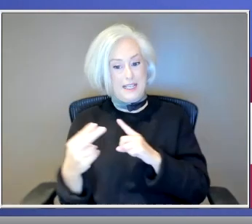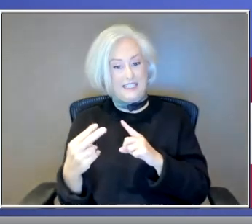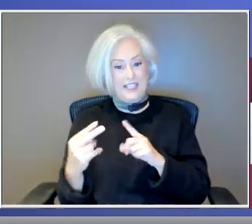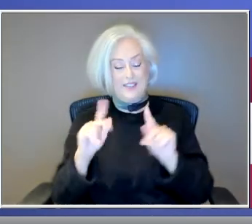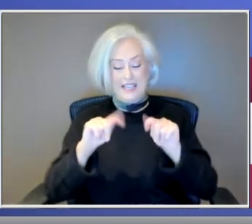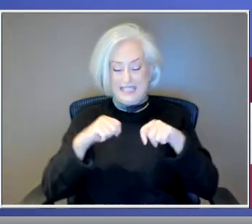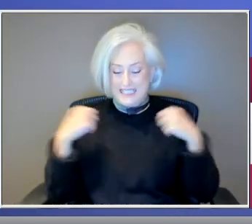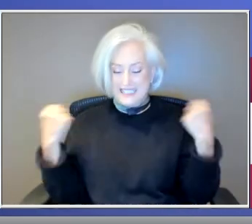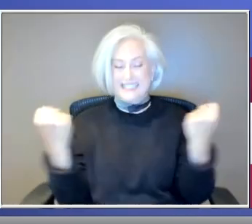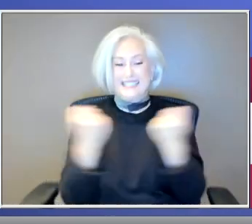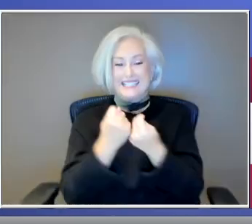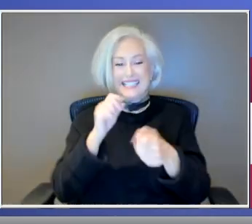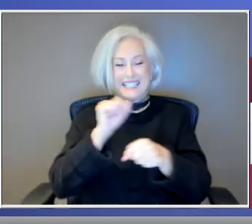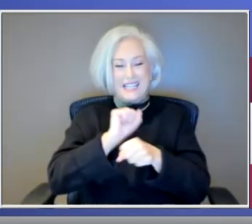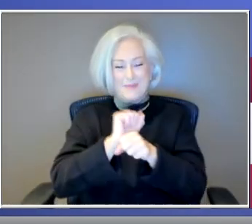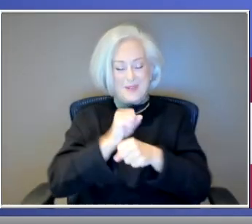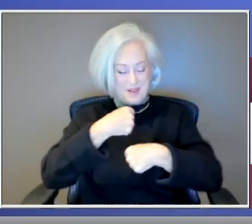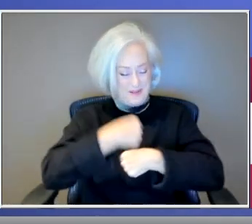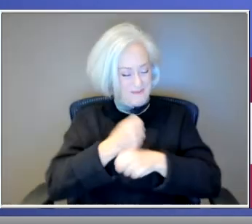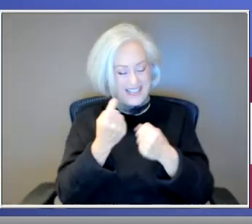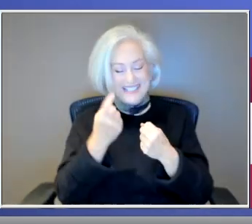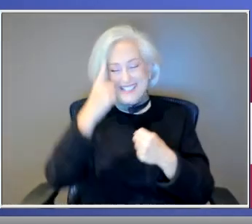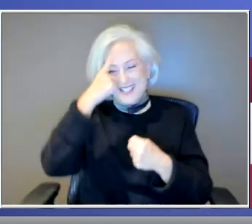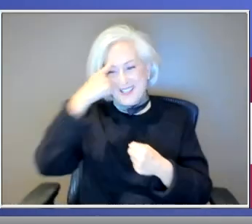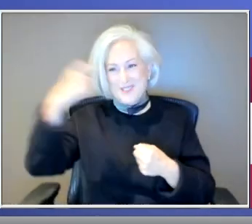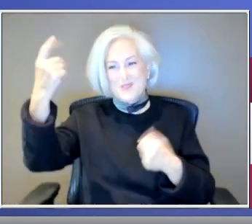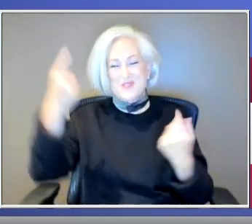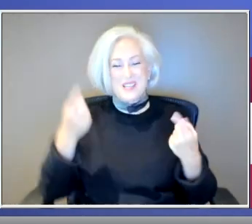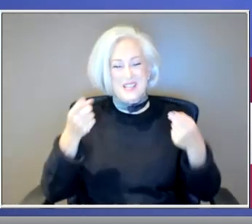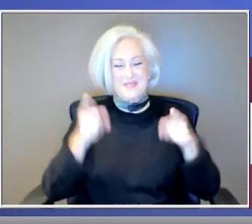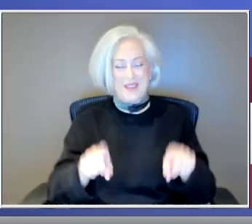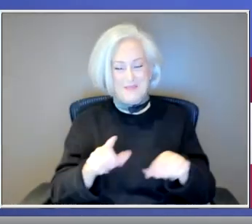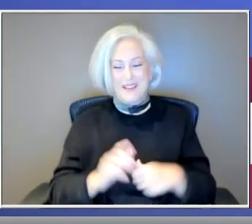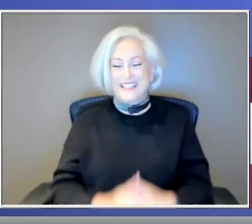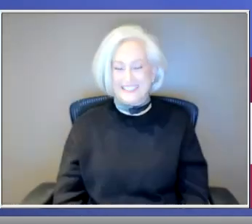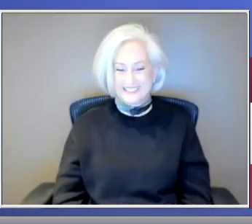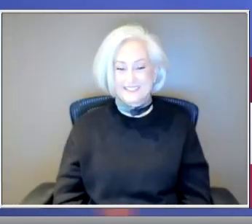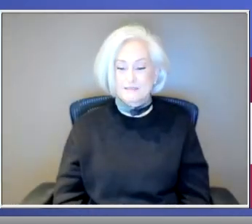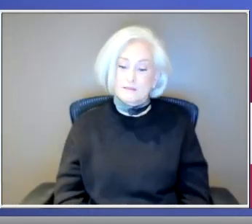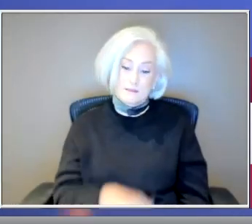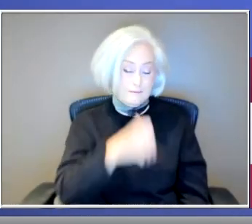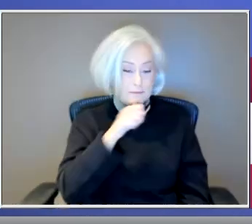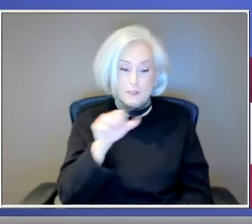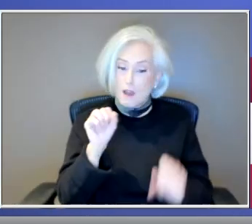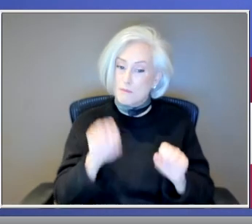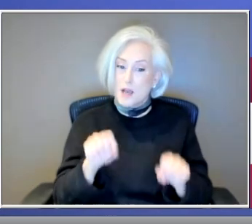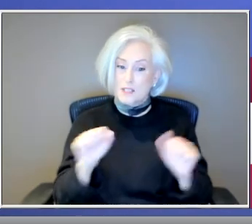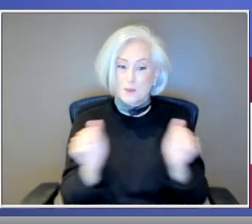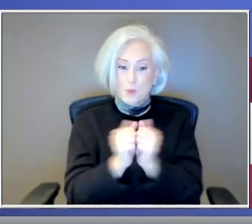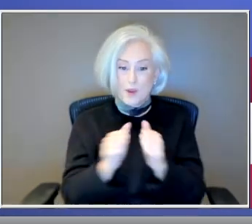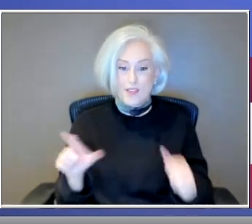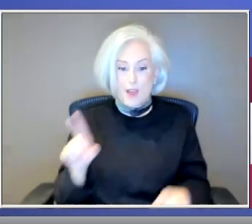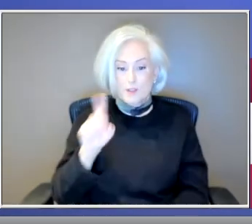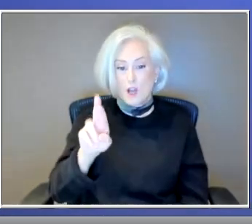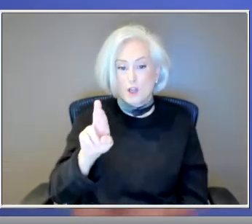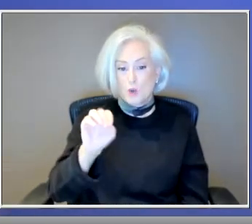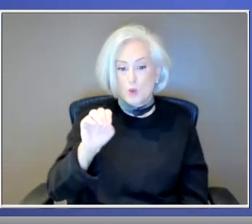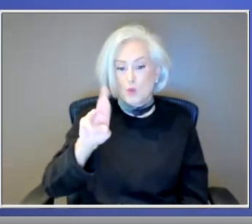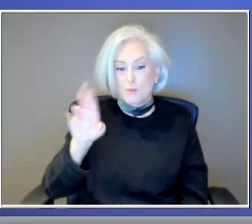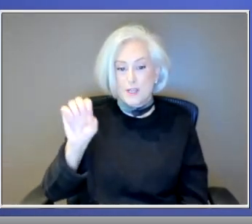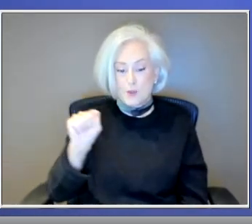makes the dream work, right? So, this wouldn't have been possible without Dr. Ramirez and I working together, and without